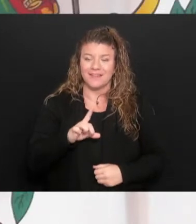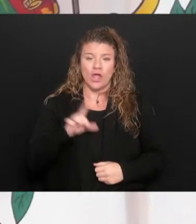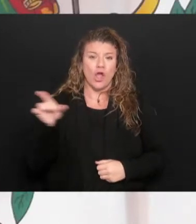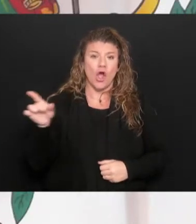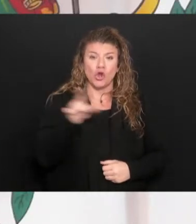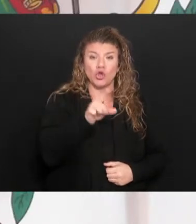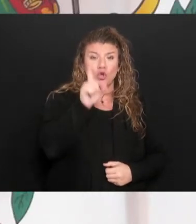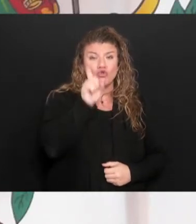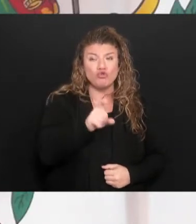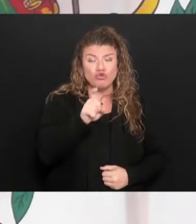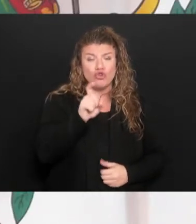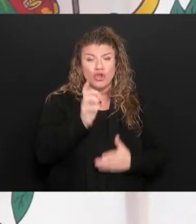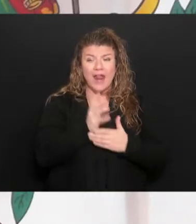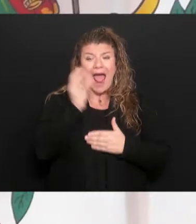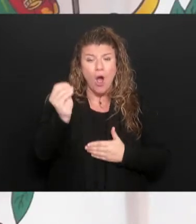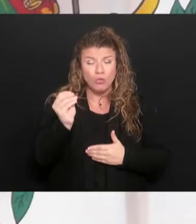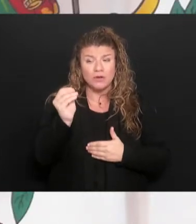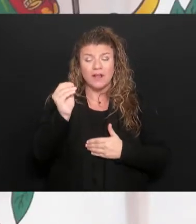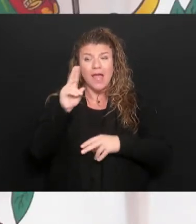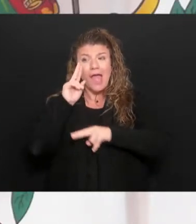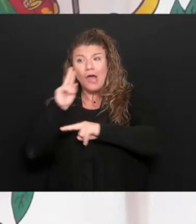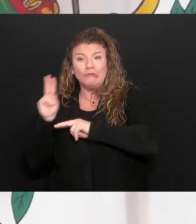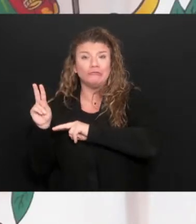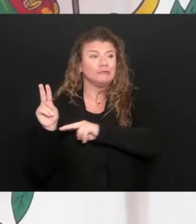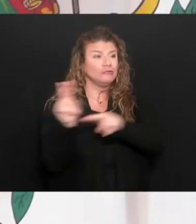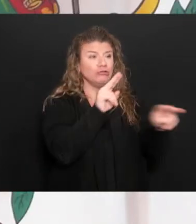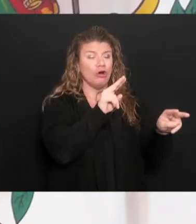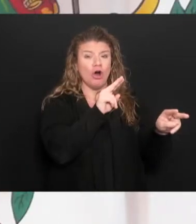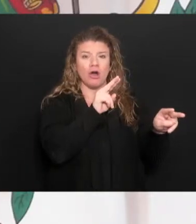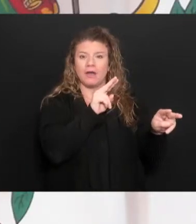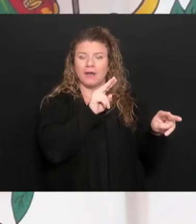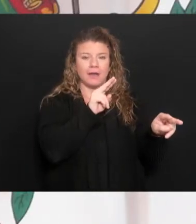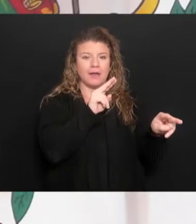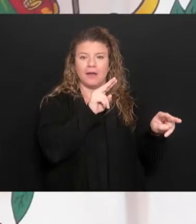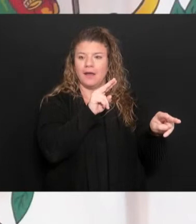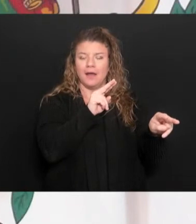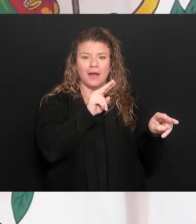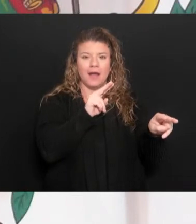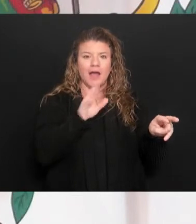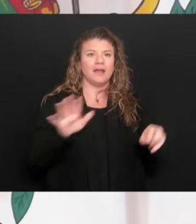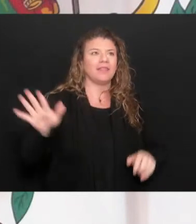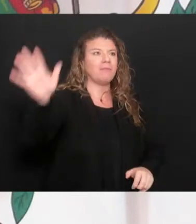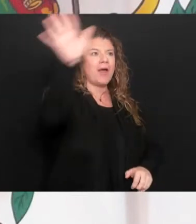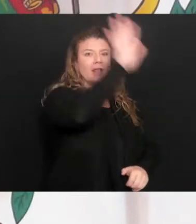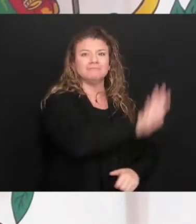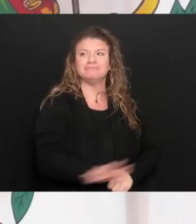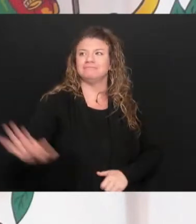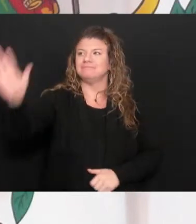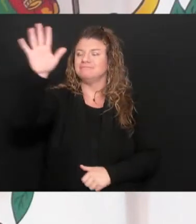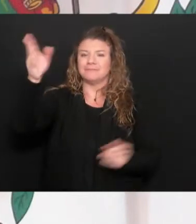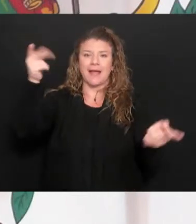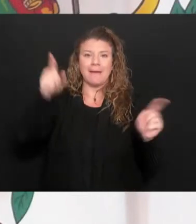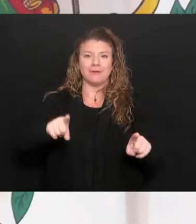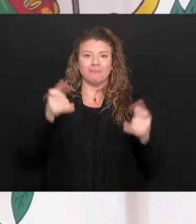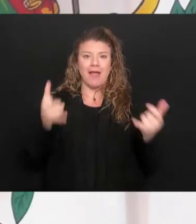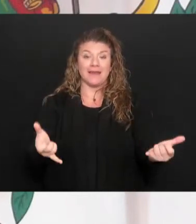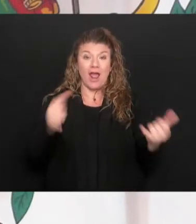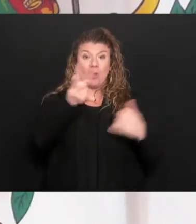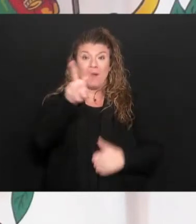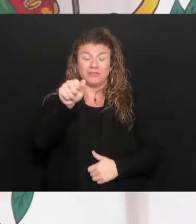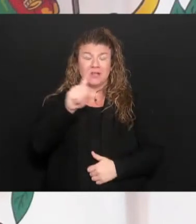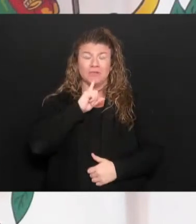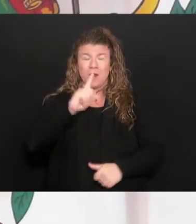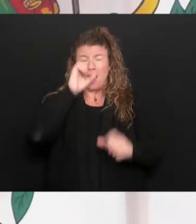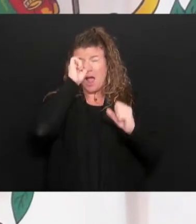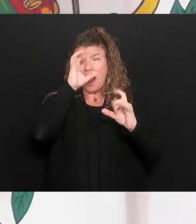should absolutely get out there and look at what the paintings are that he's making right now. It's unbelievable. It